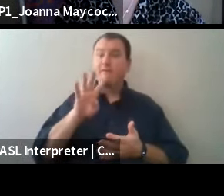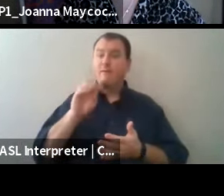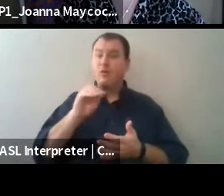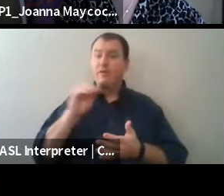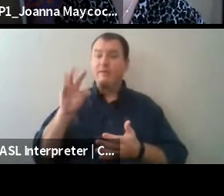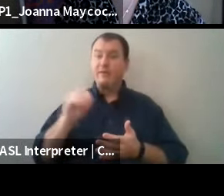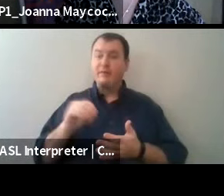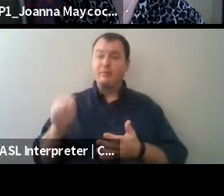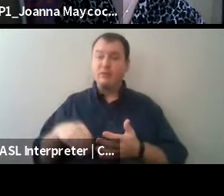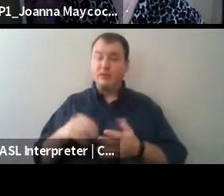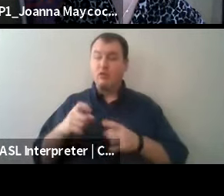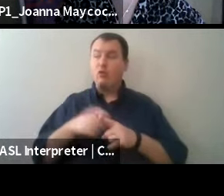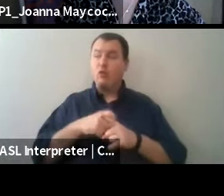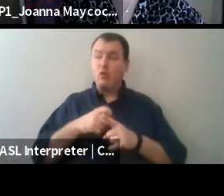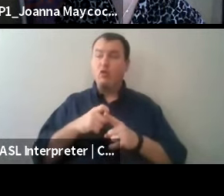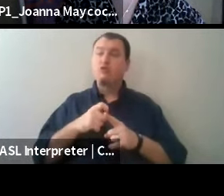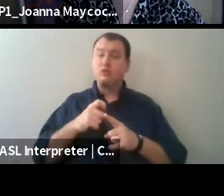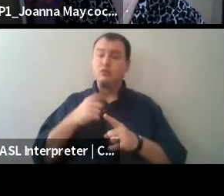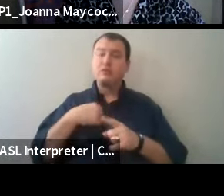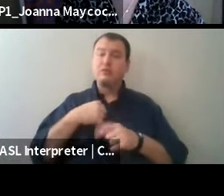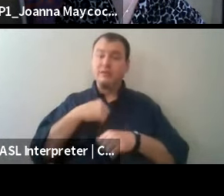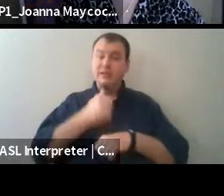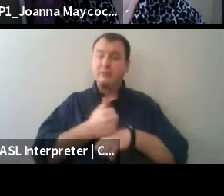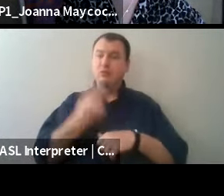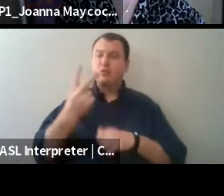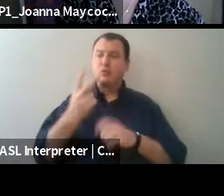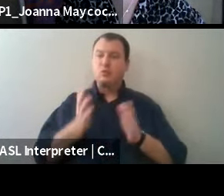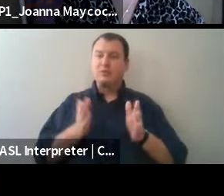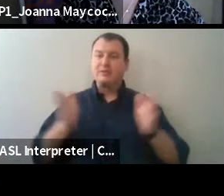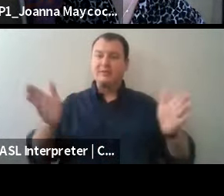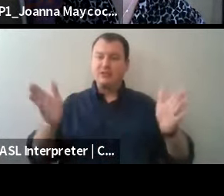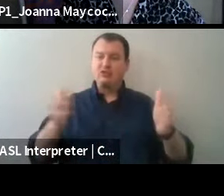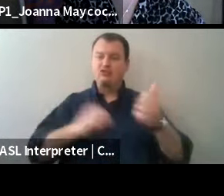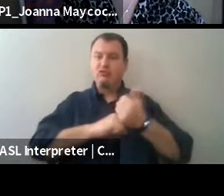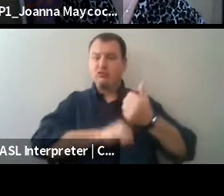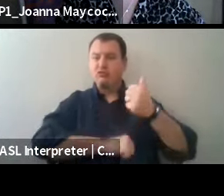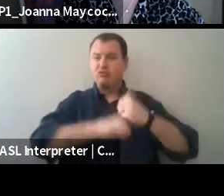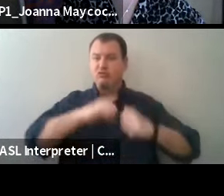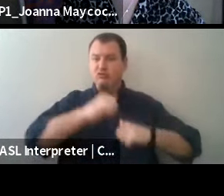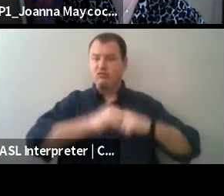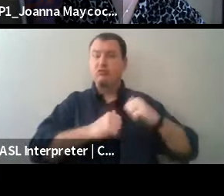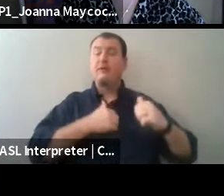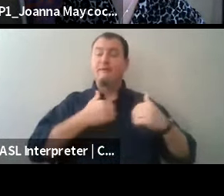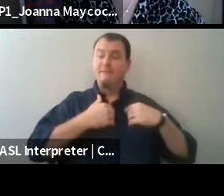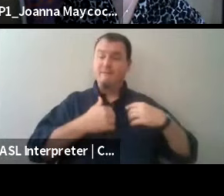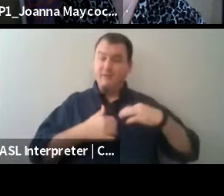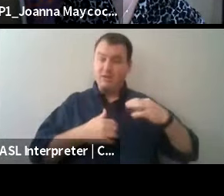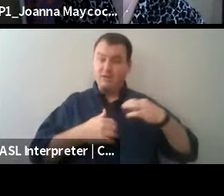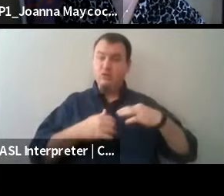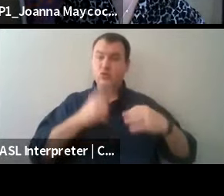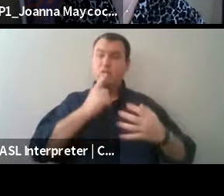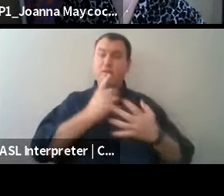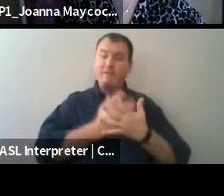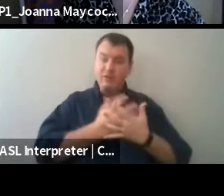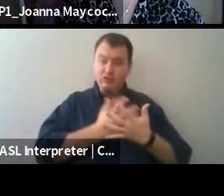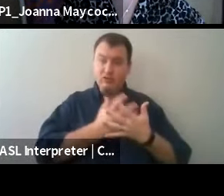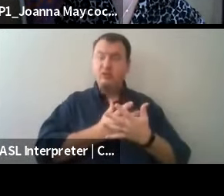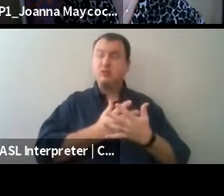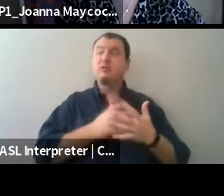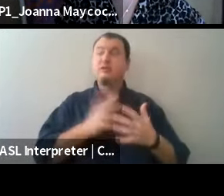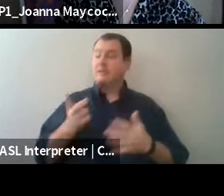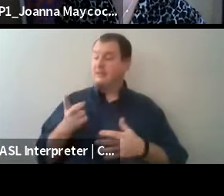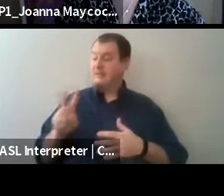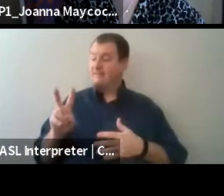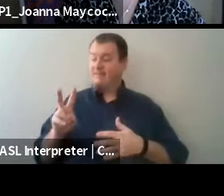so we set up like a two-tiered structure where we had volunteers who were filtering the calls, and only the DV calls were coming